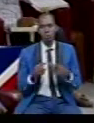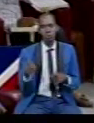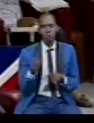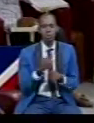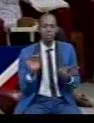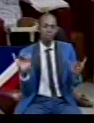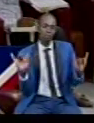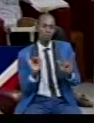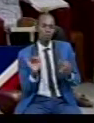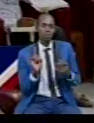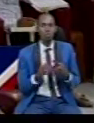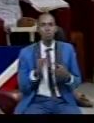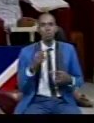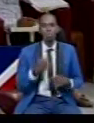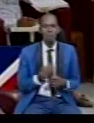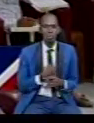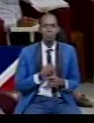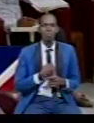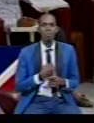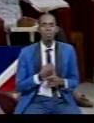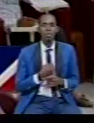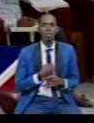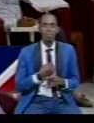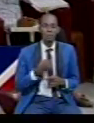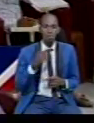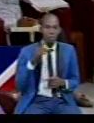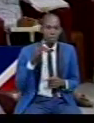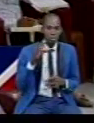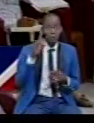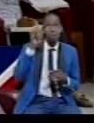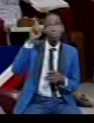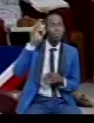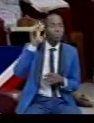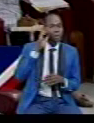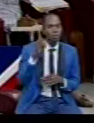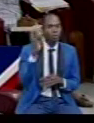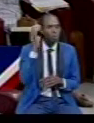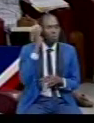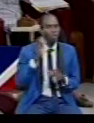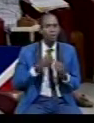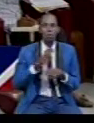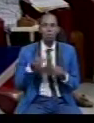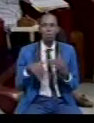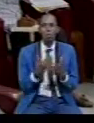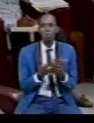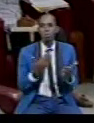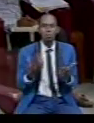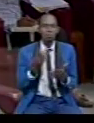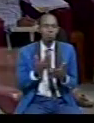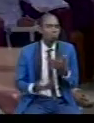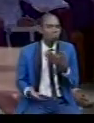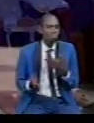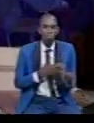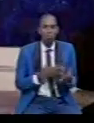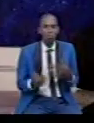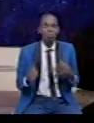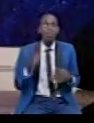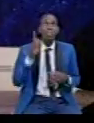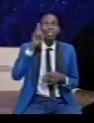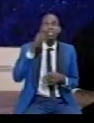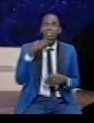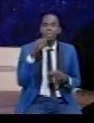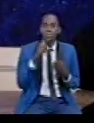unto me. Him shall ye hear in all things whatsoever he shall